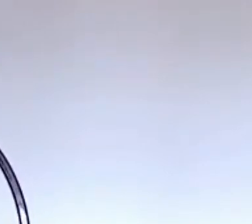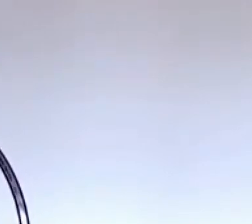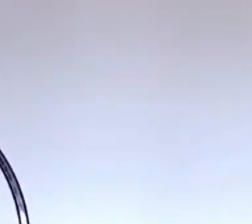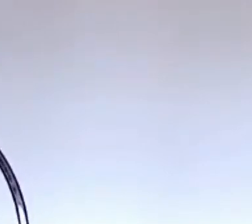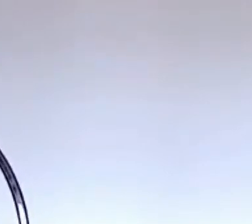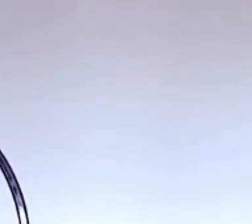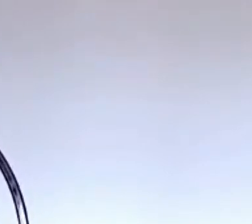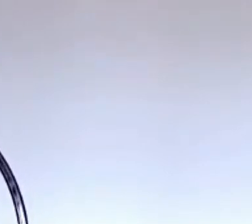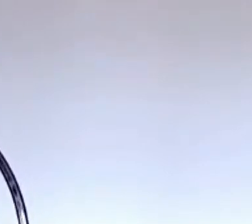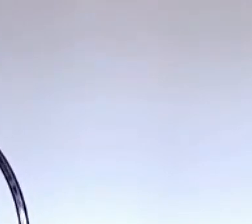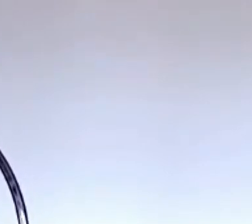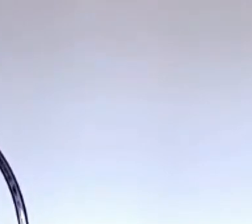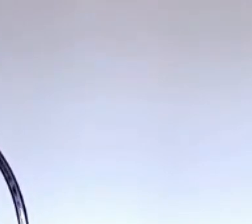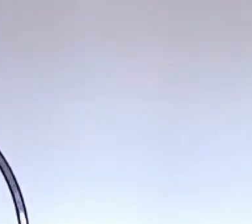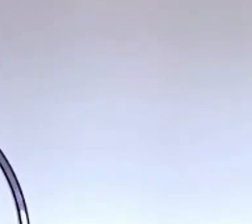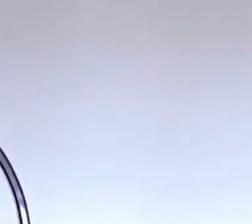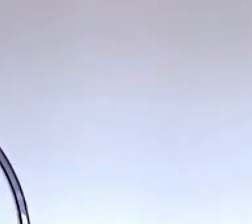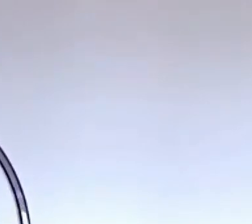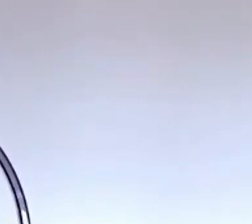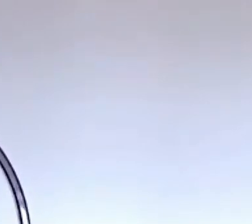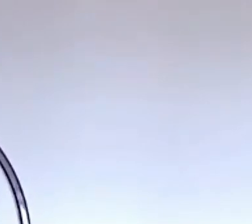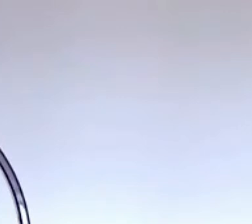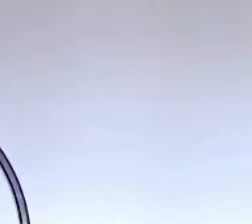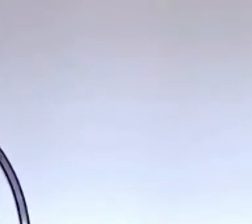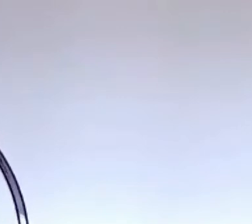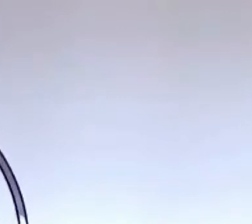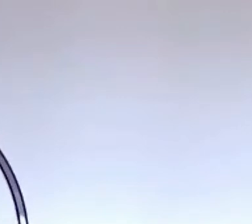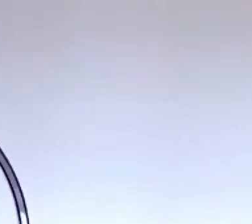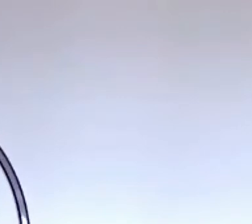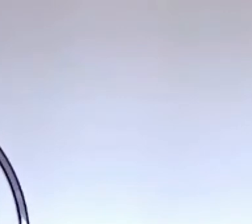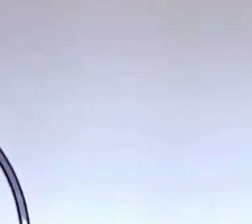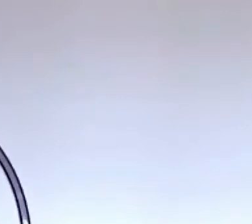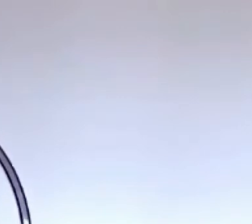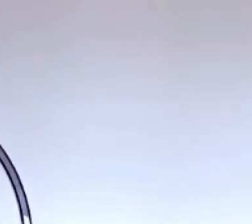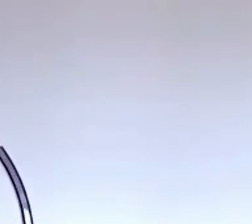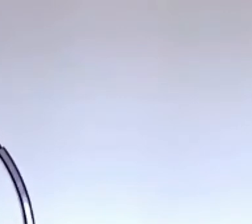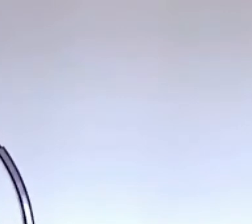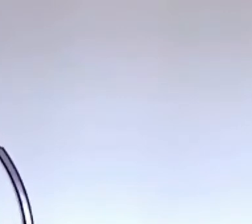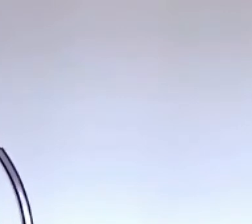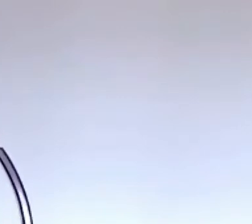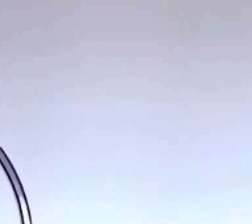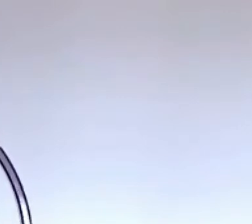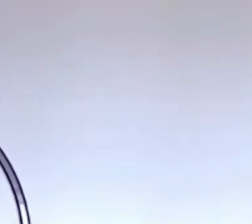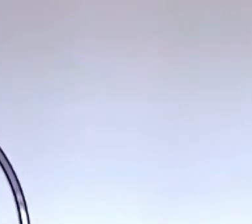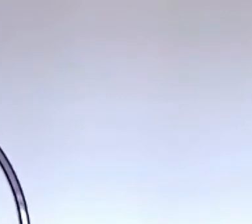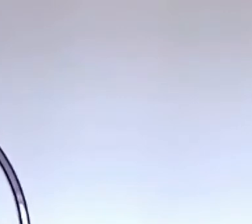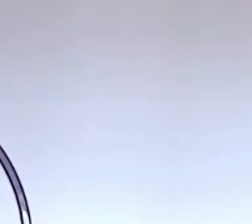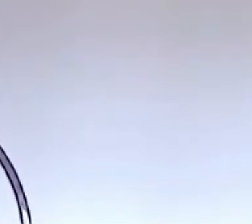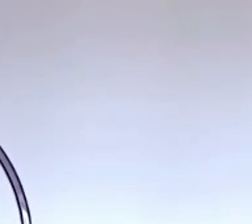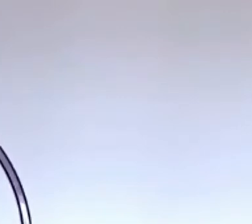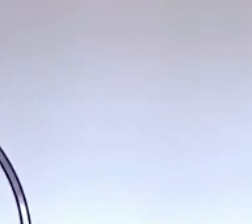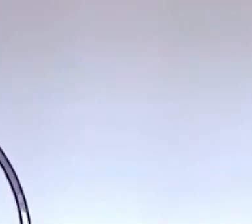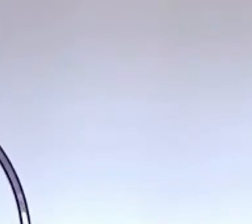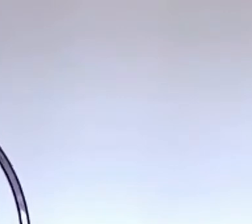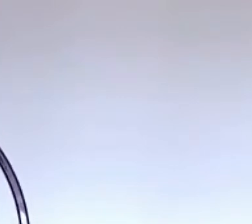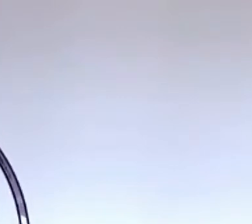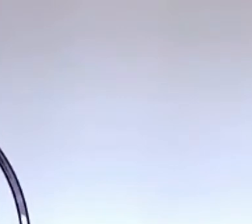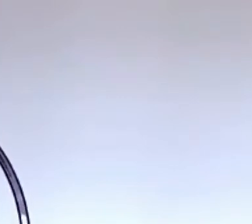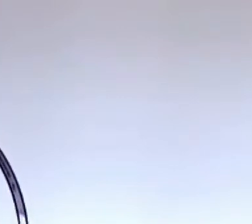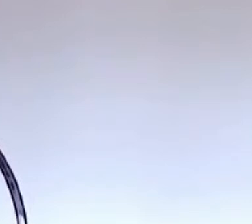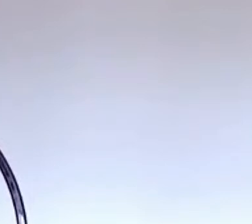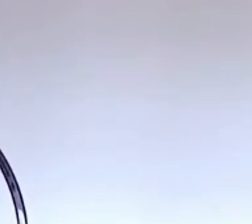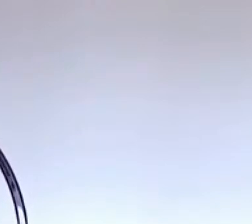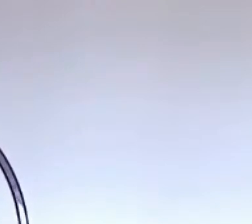treaty nations have been an important part of the action plan and action plan development process. This